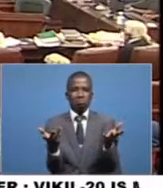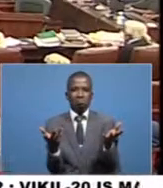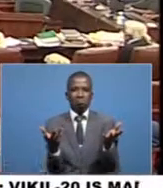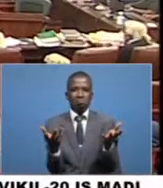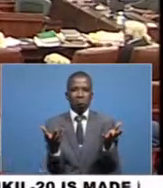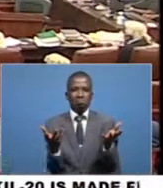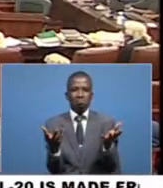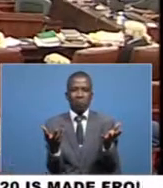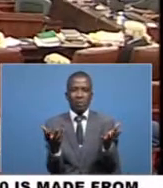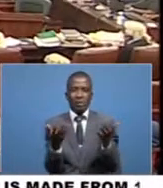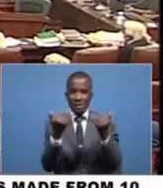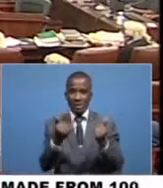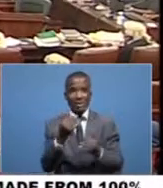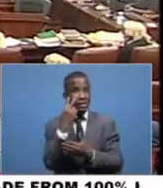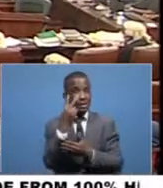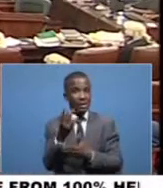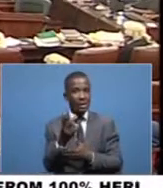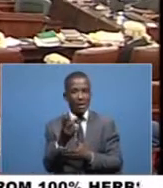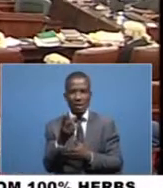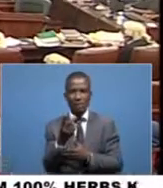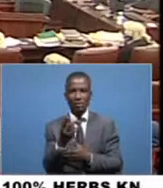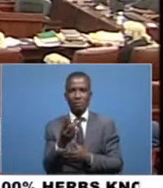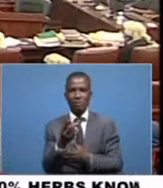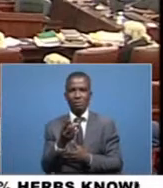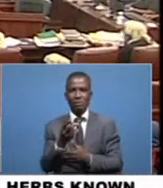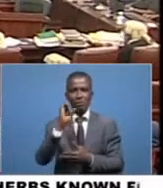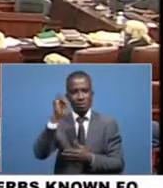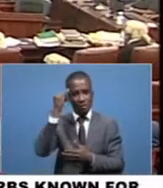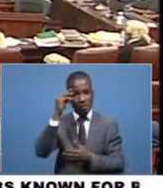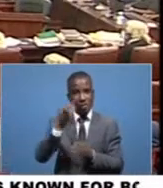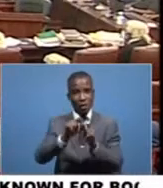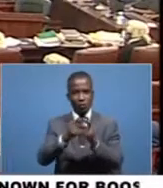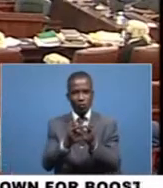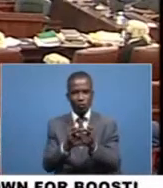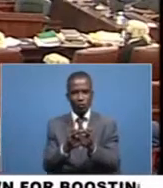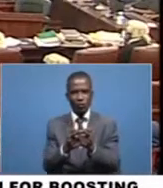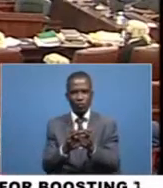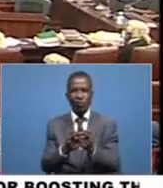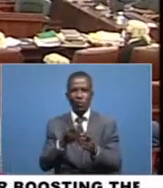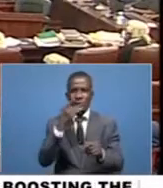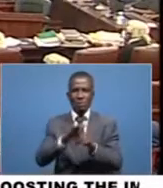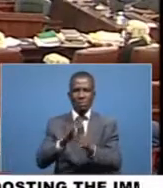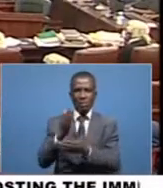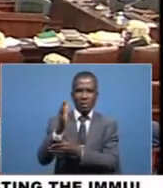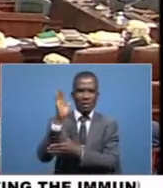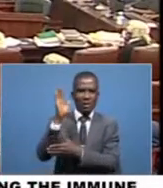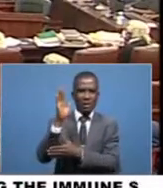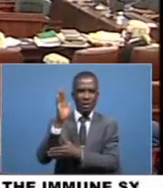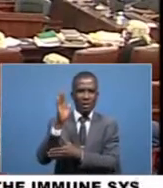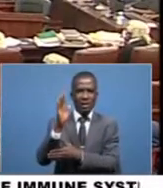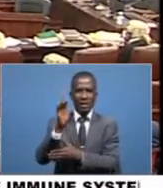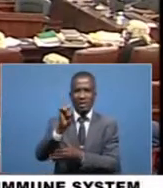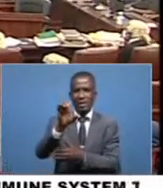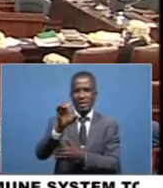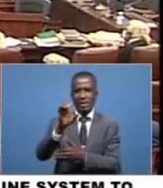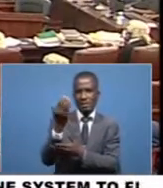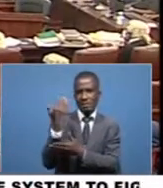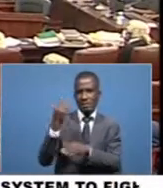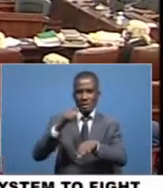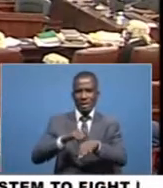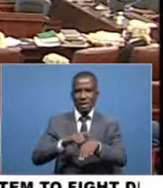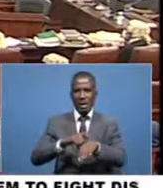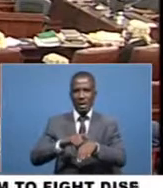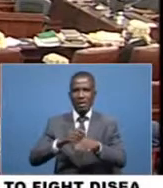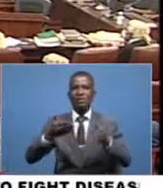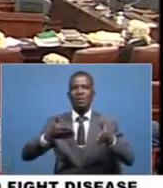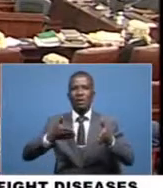otherwise. As already stated, learned counsel for the petitioner only referred us to an affidavit deposed to by the chairperson of the first respondent in opposition